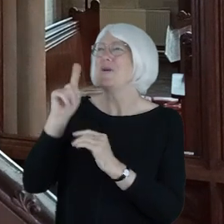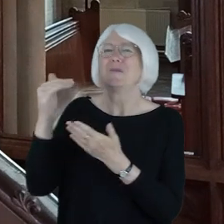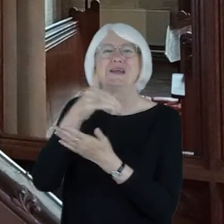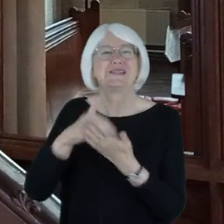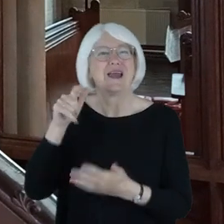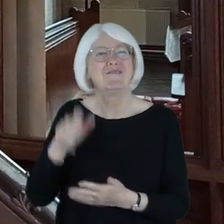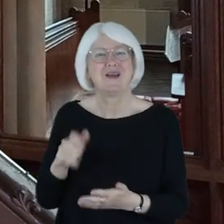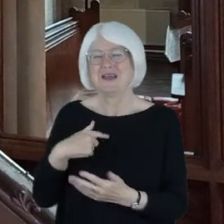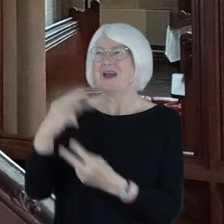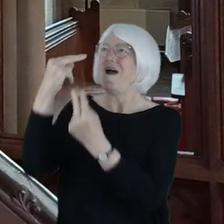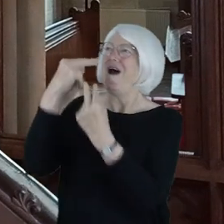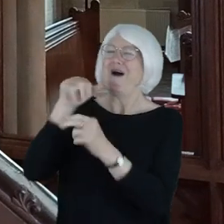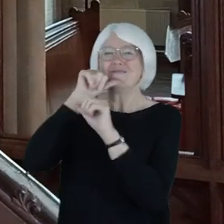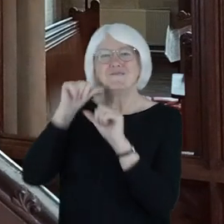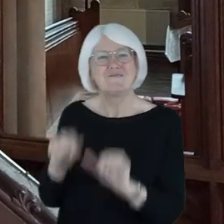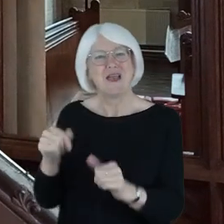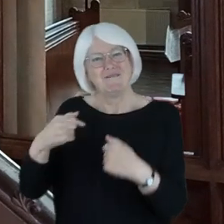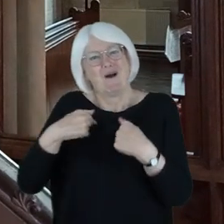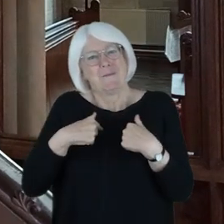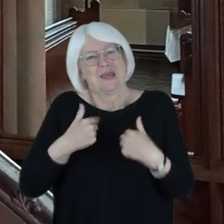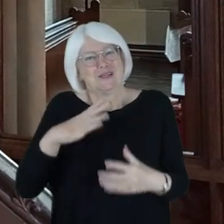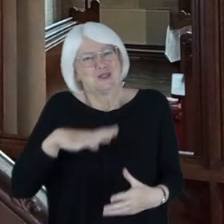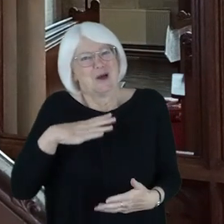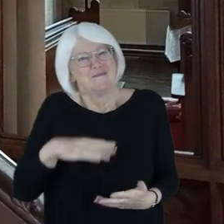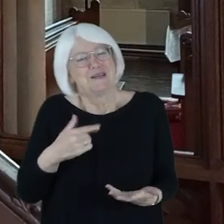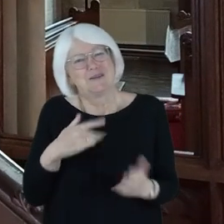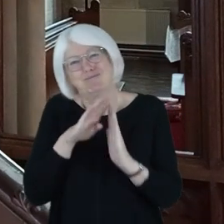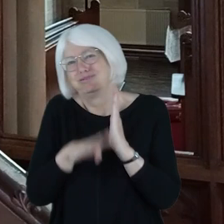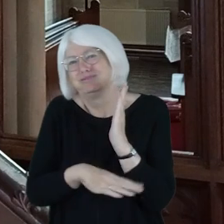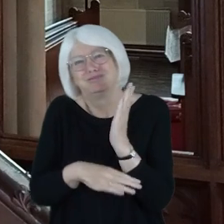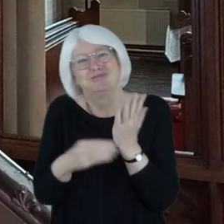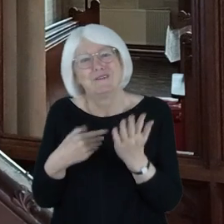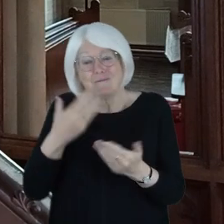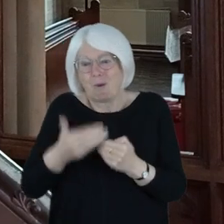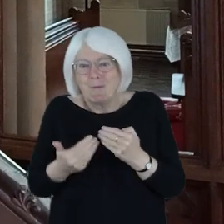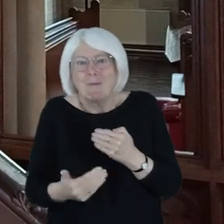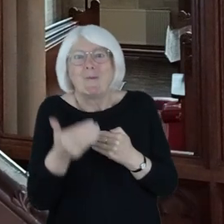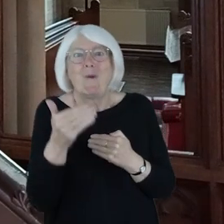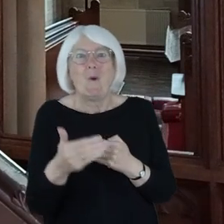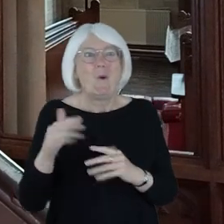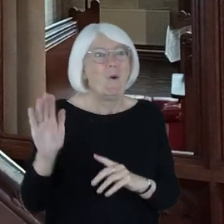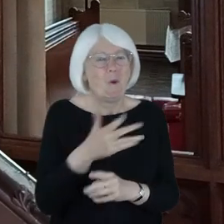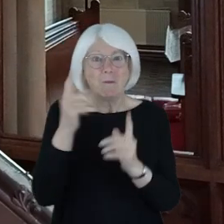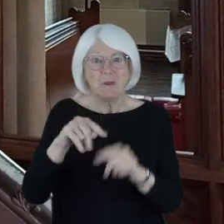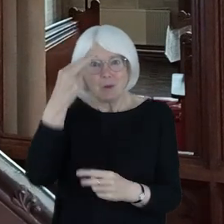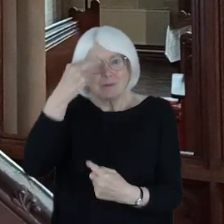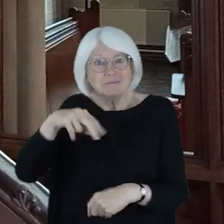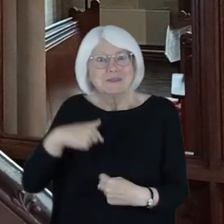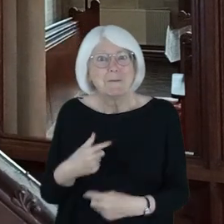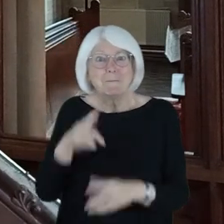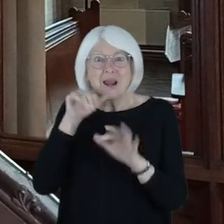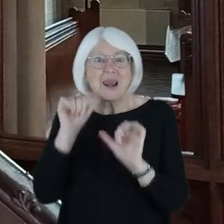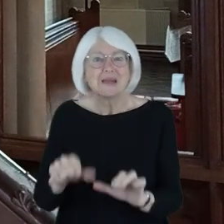Saviour. He has looked with favour on his lowly servant. From this day all generations will call me blessed.